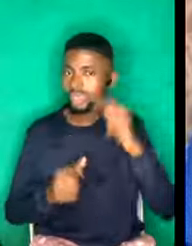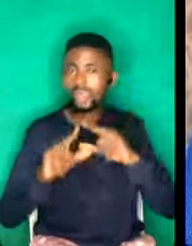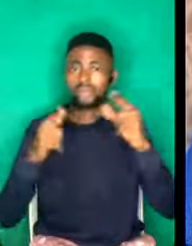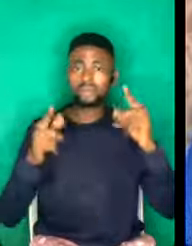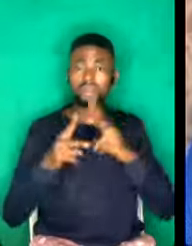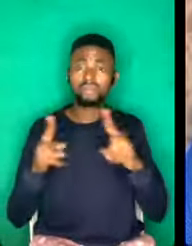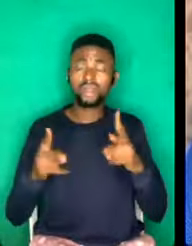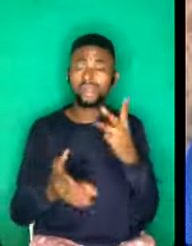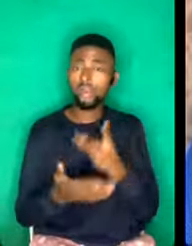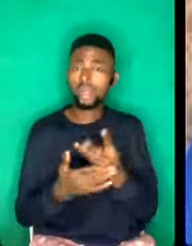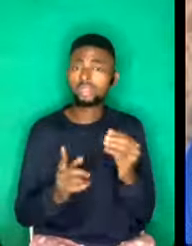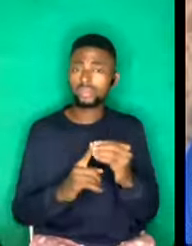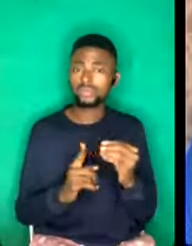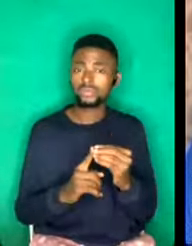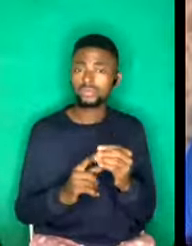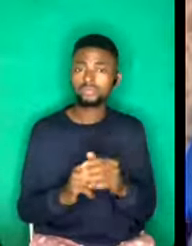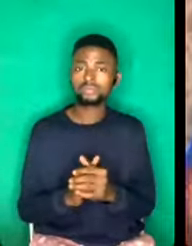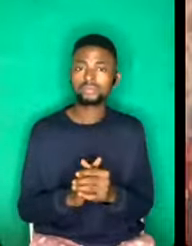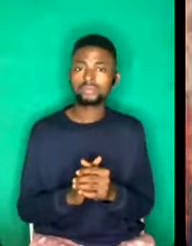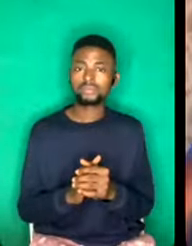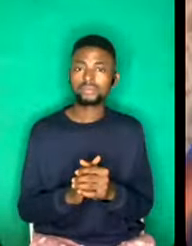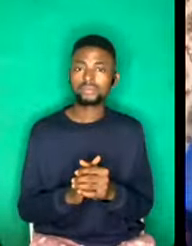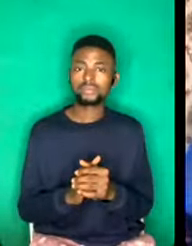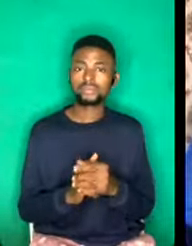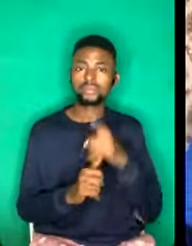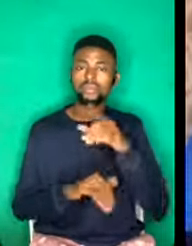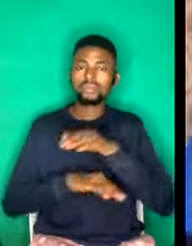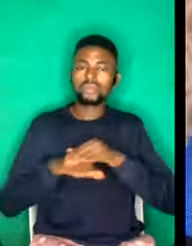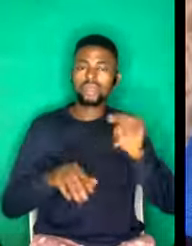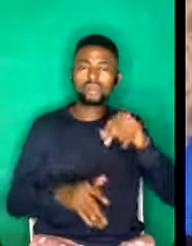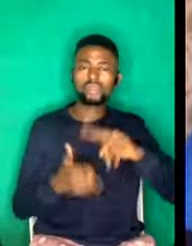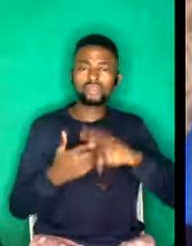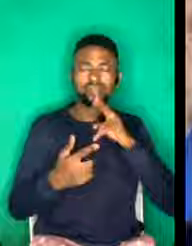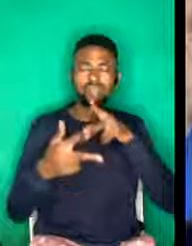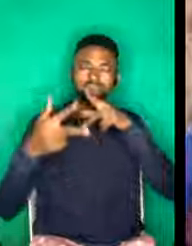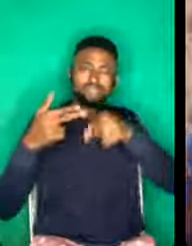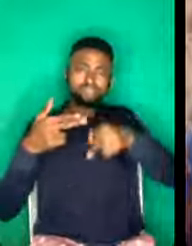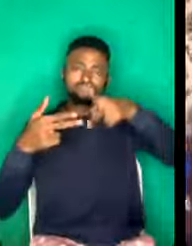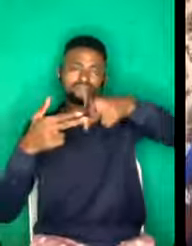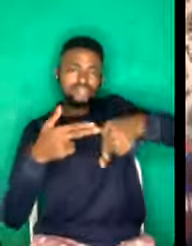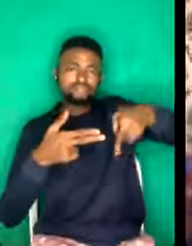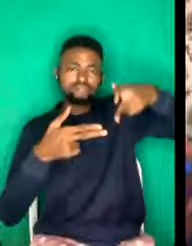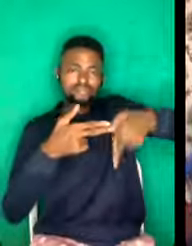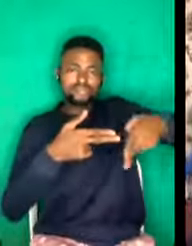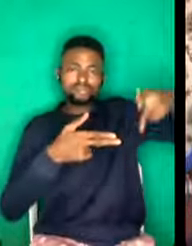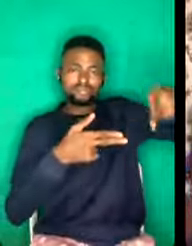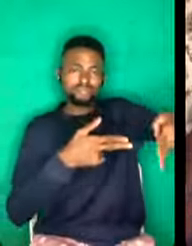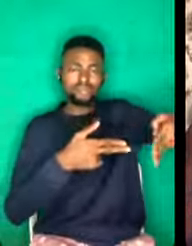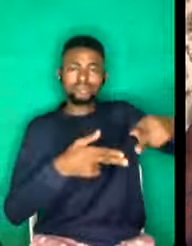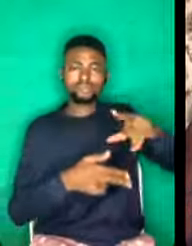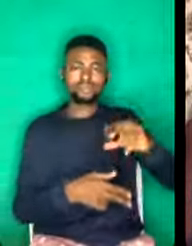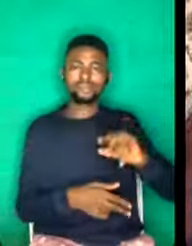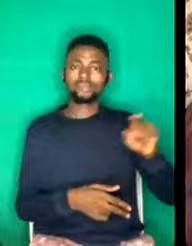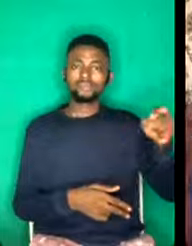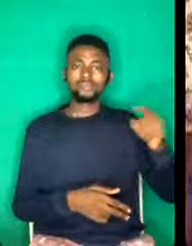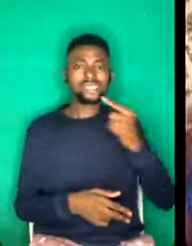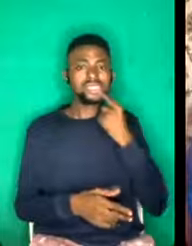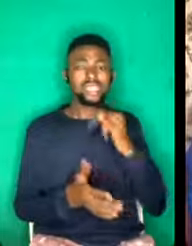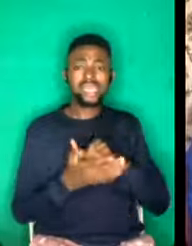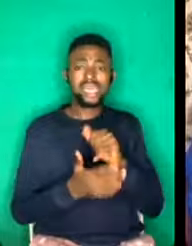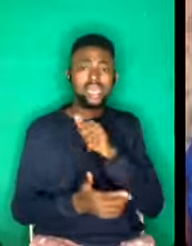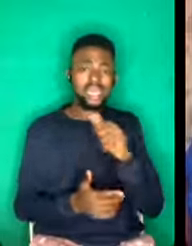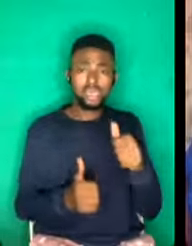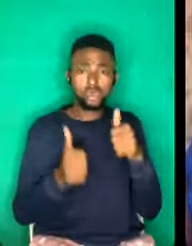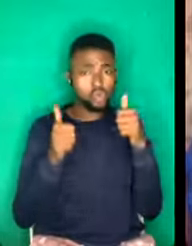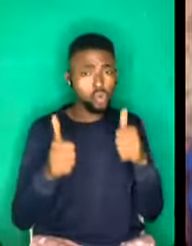don't need to be skipping words and all that. I do say that a good